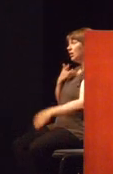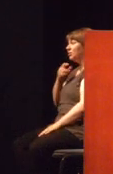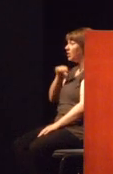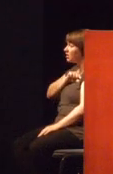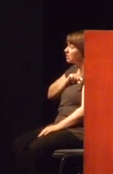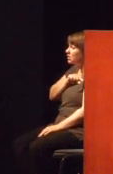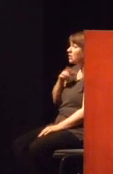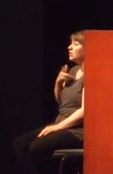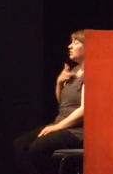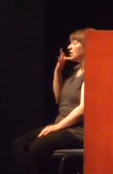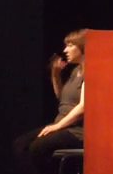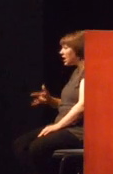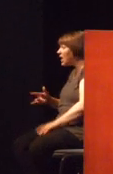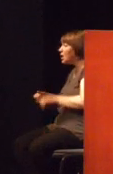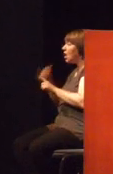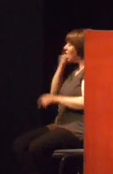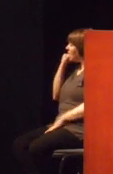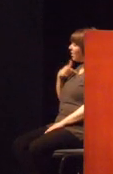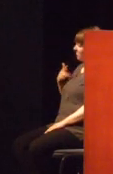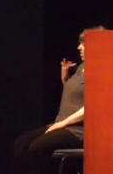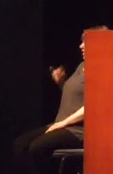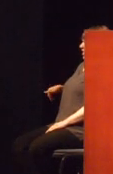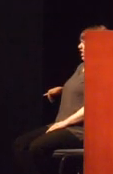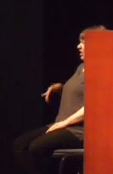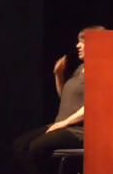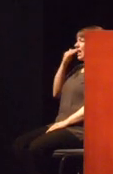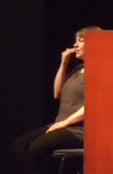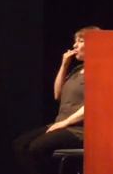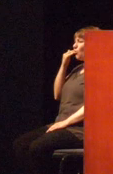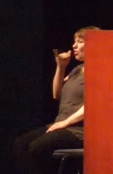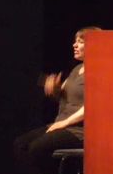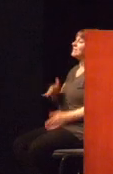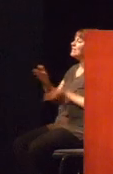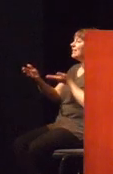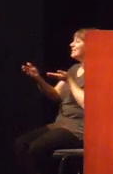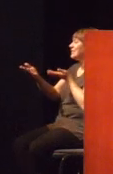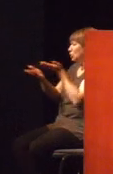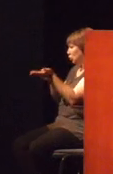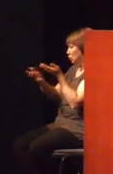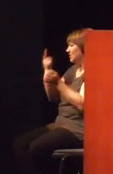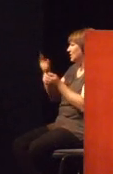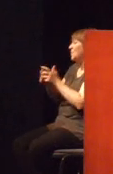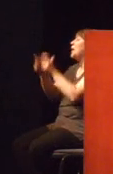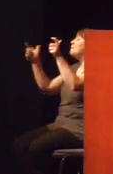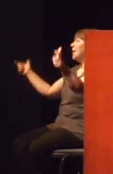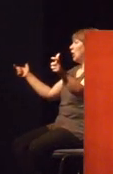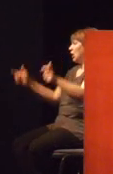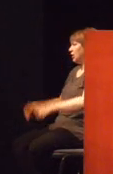sad. It just means that when I feel those things, I know it's in the service of something greater.